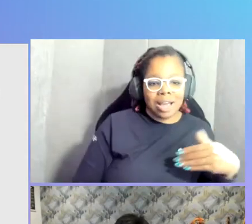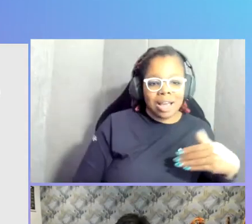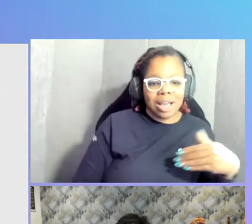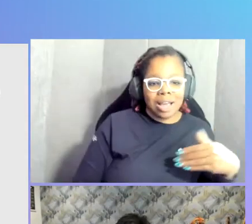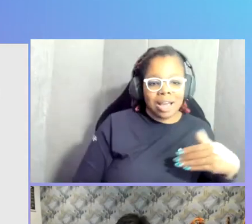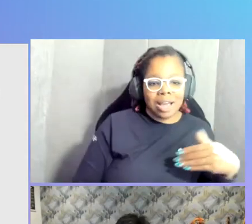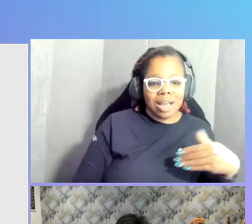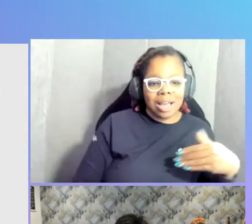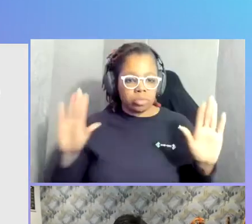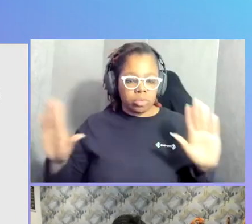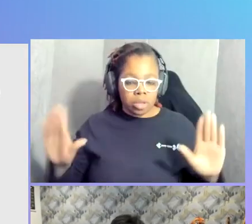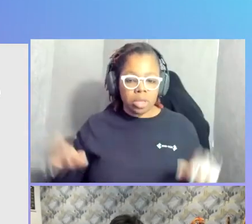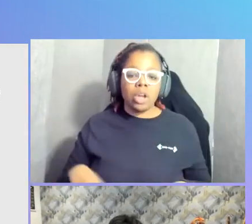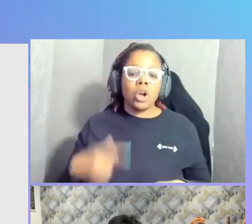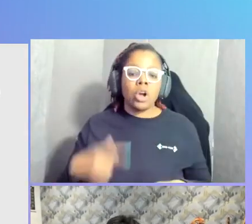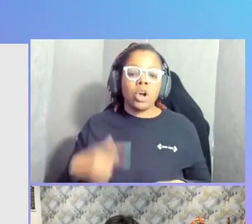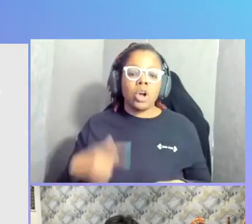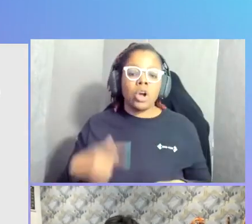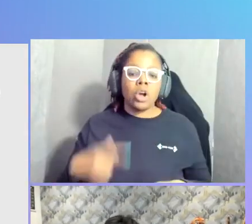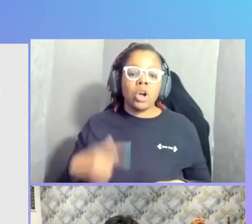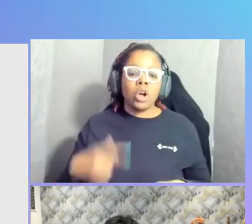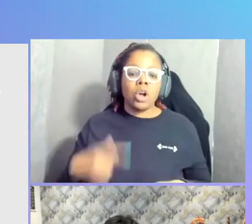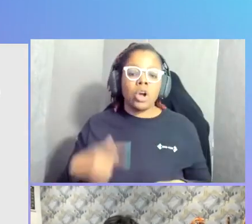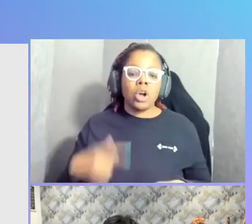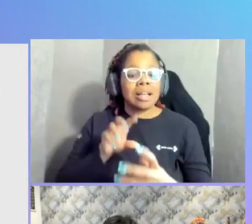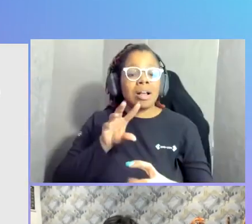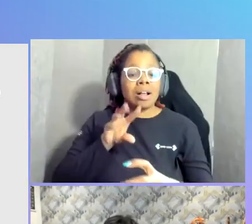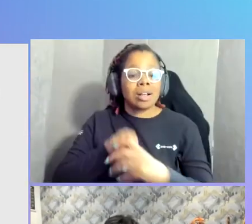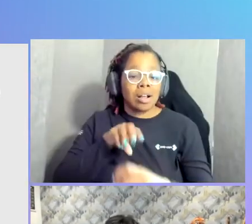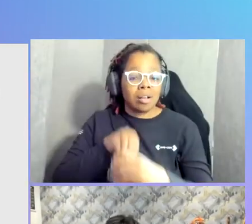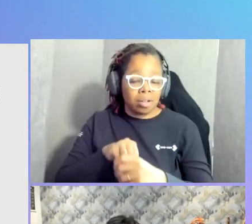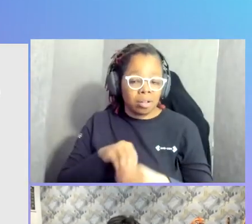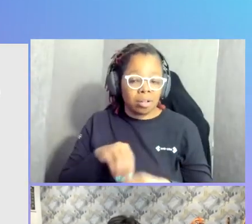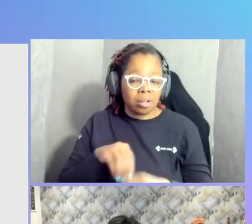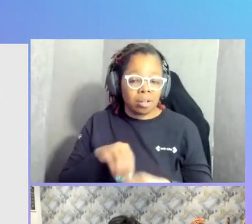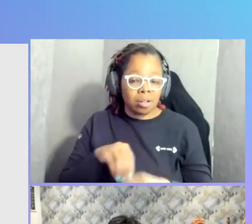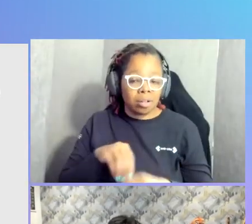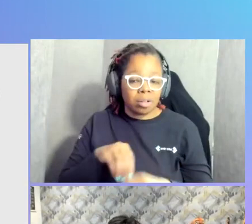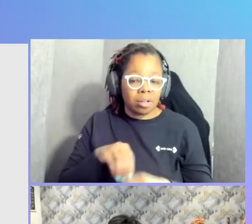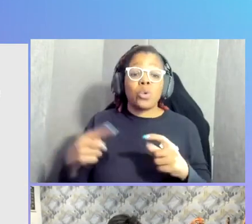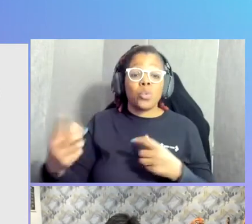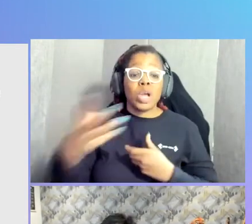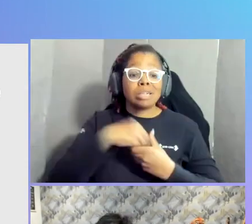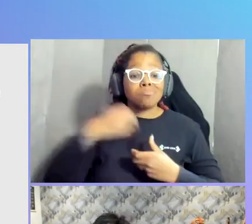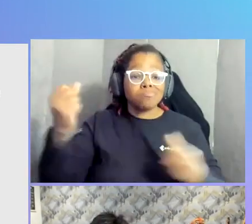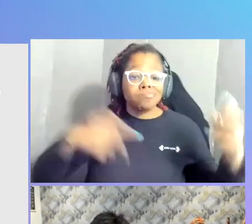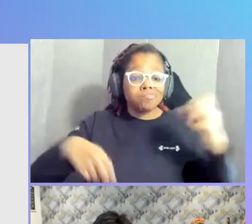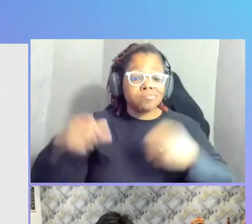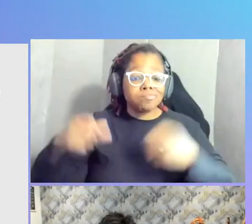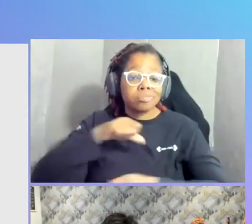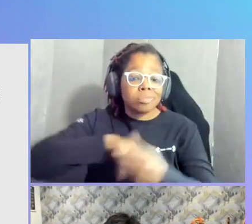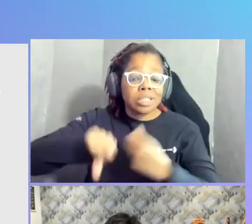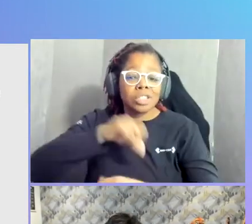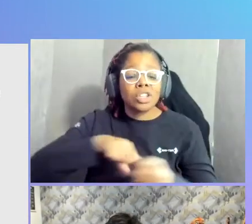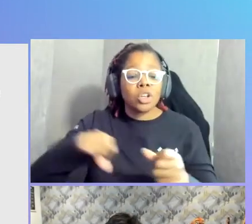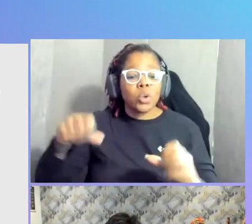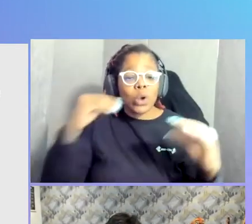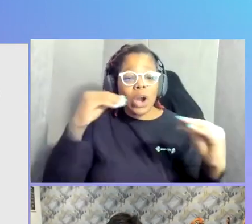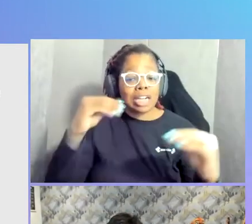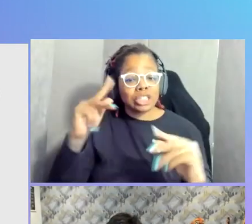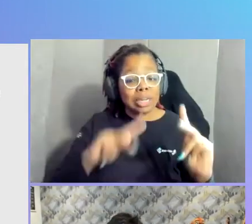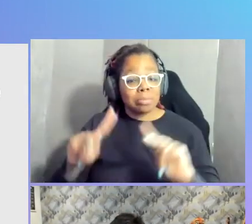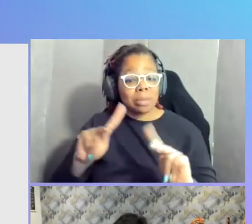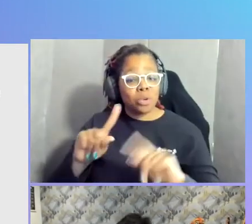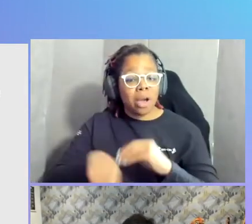stimulate contribution because, again, when we contribute to each other, we are also educating people on accessibility,